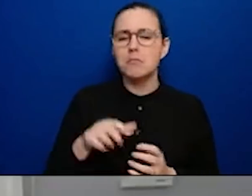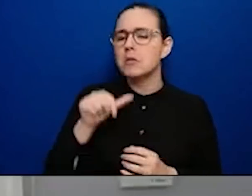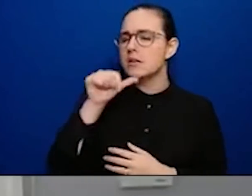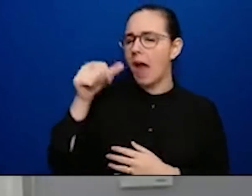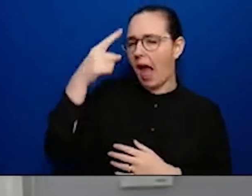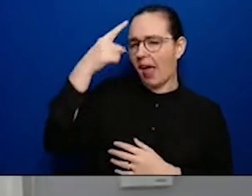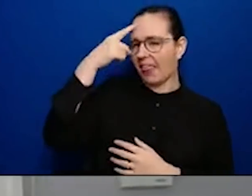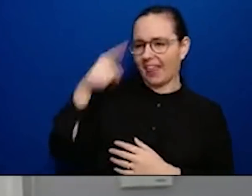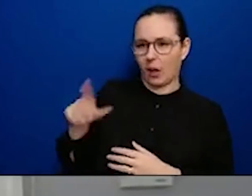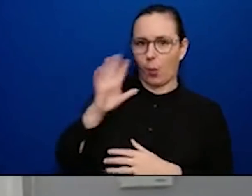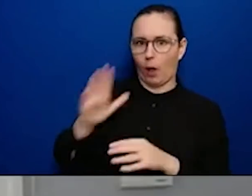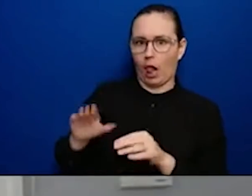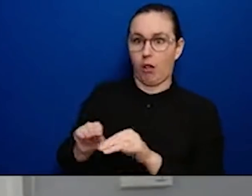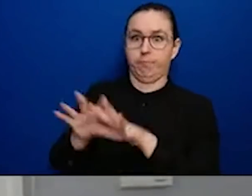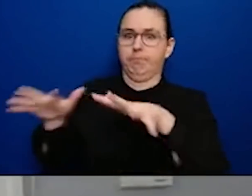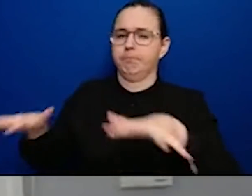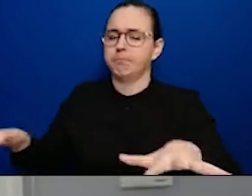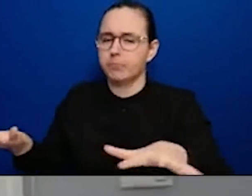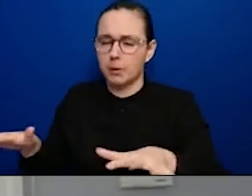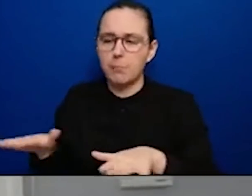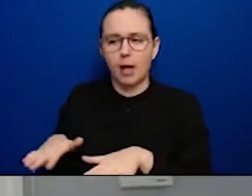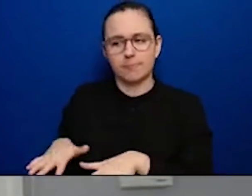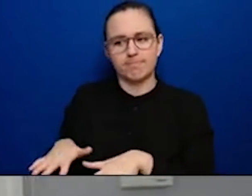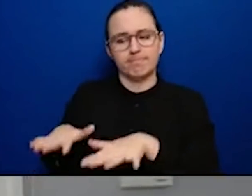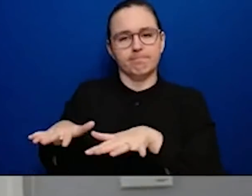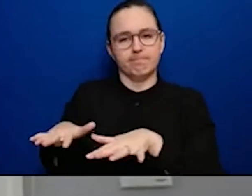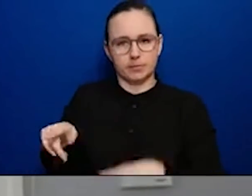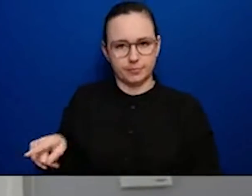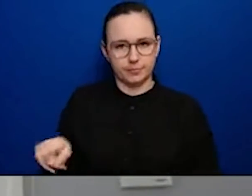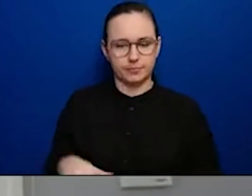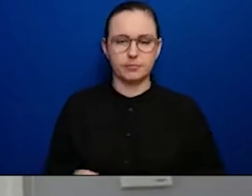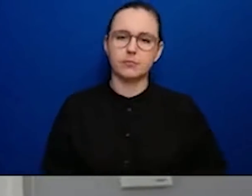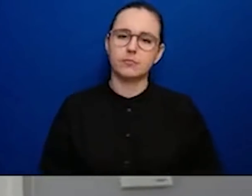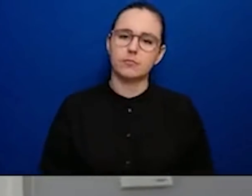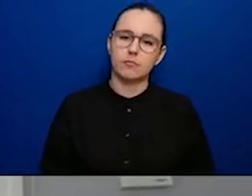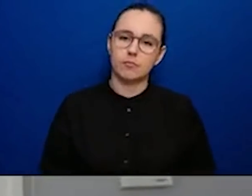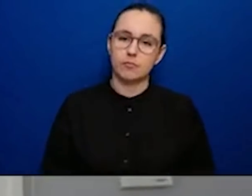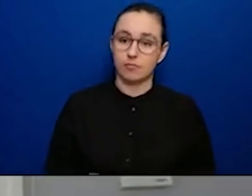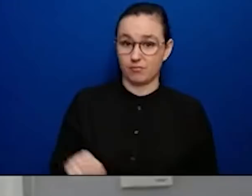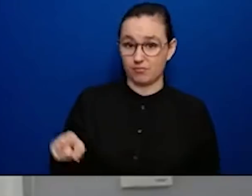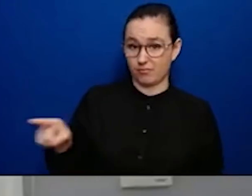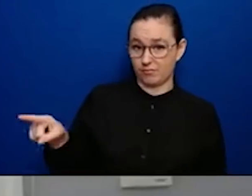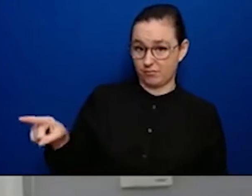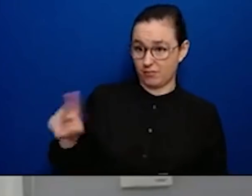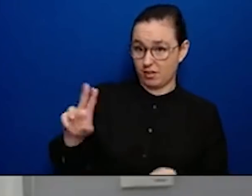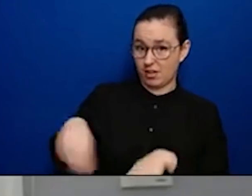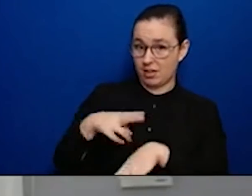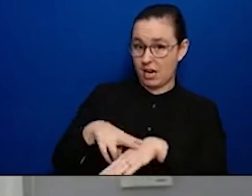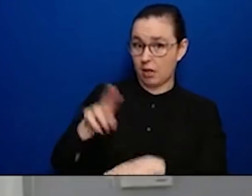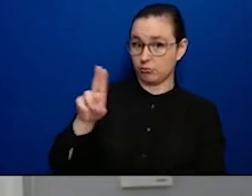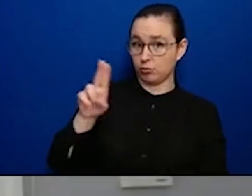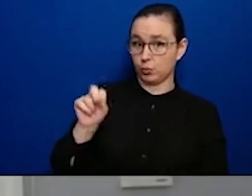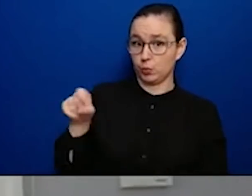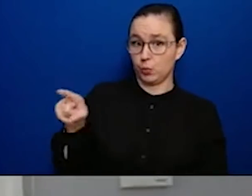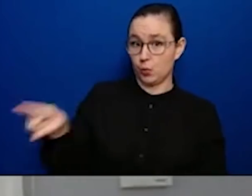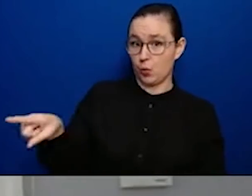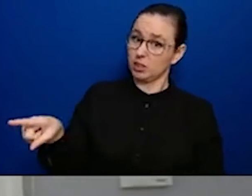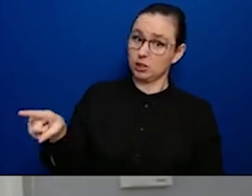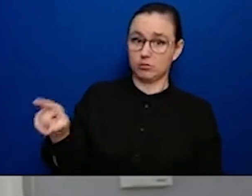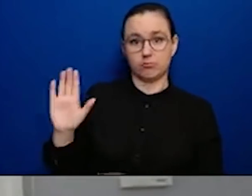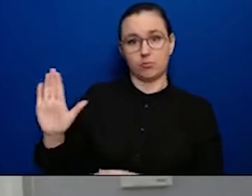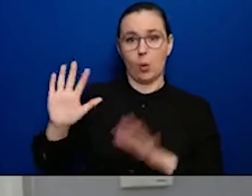been relatively stable through the day today, but with additional rainfall coming, there is the potential to see higher flows